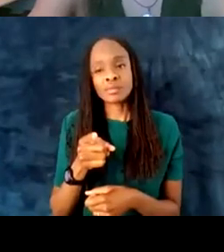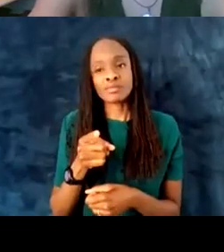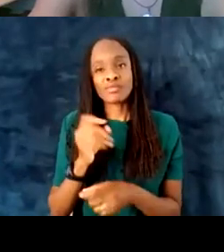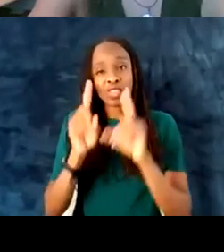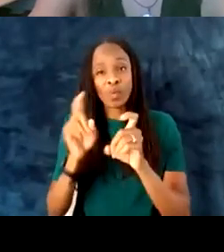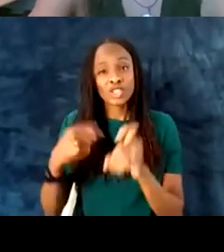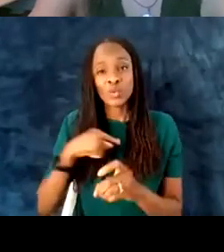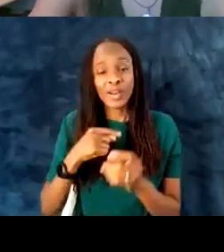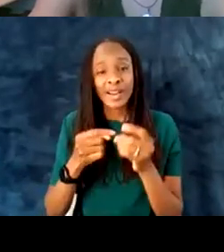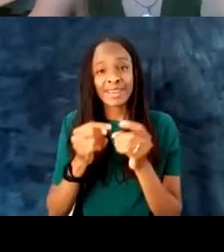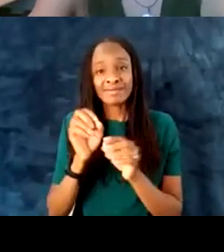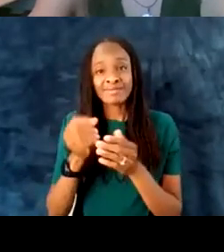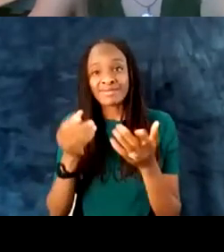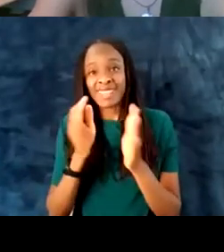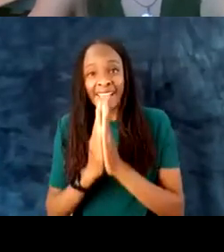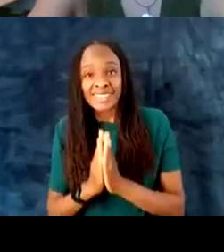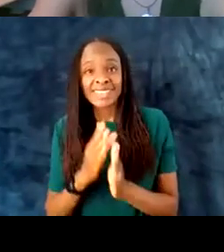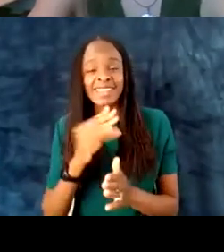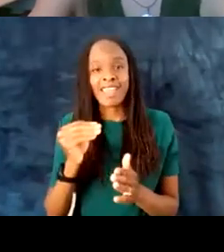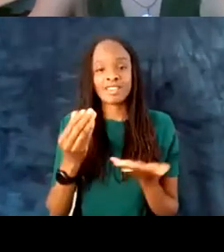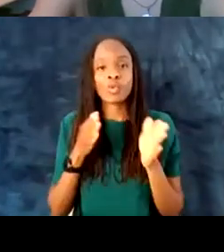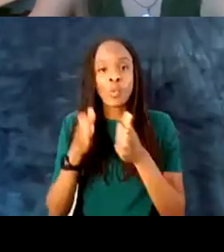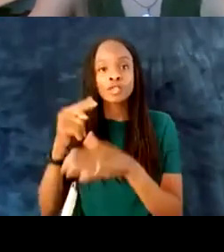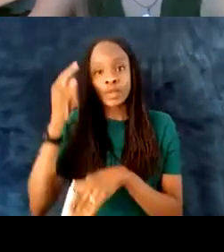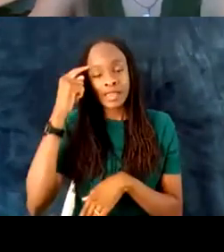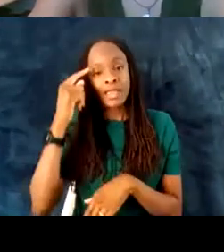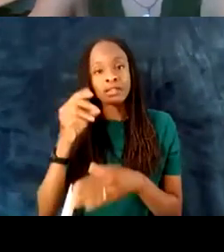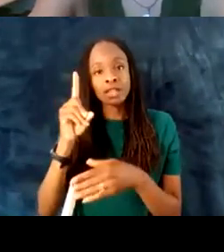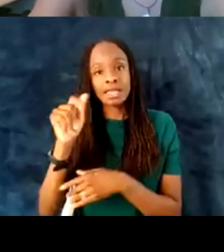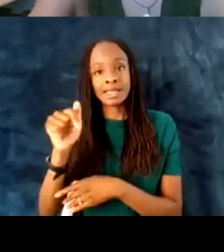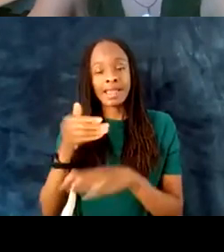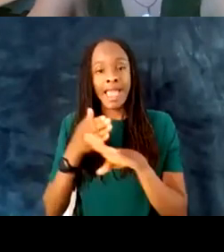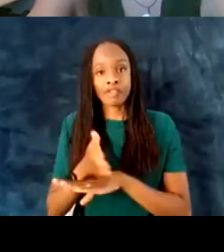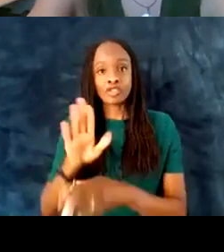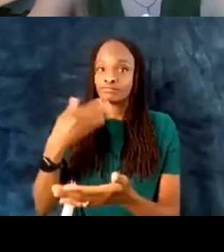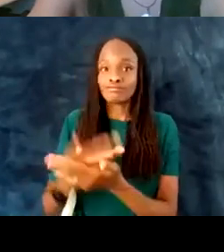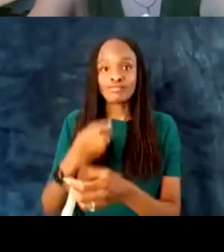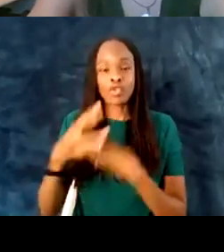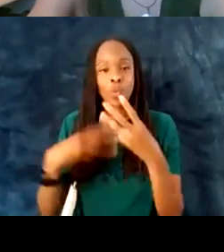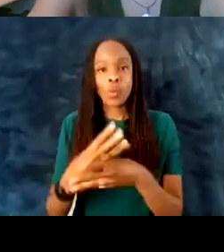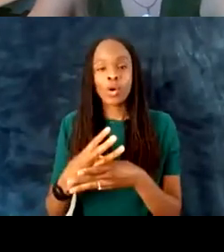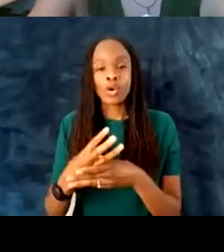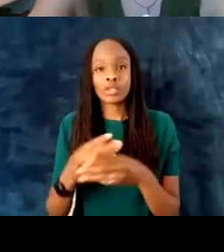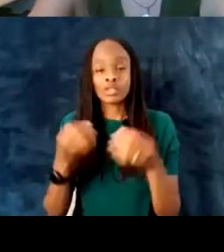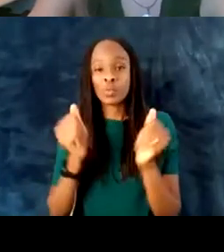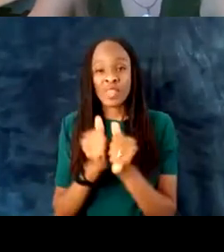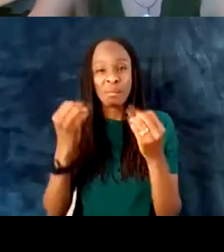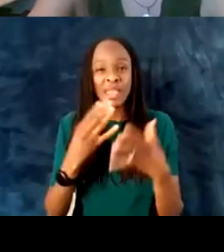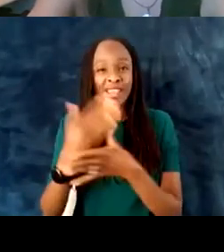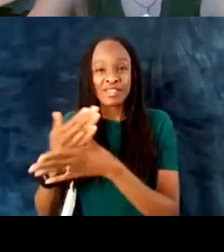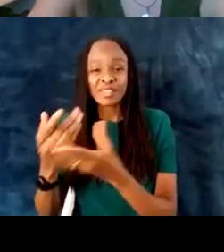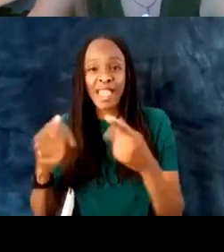questions that we're asking and the ways that we think that this data, once it's in the world, as so many interventions are happening on the grassroots